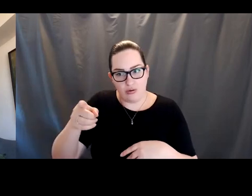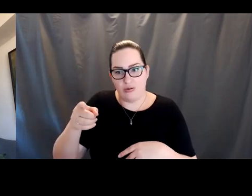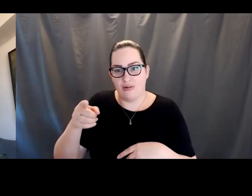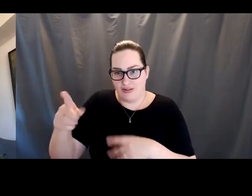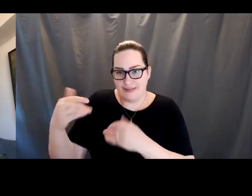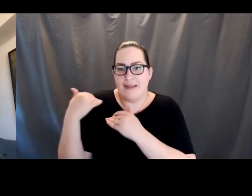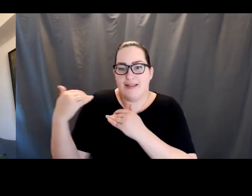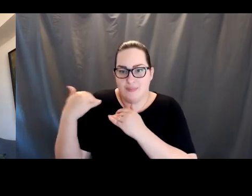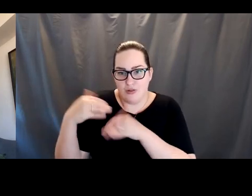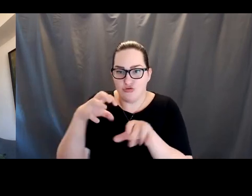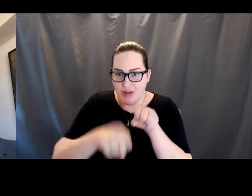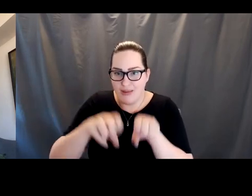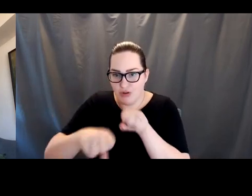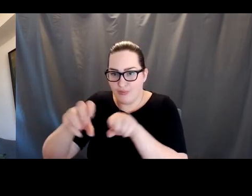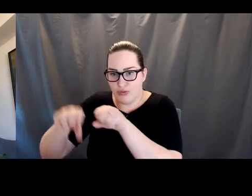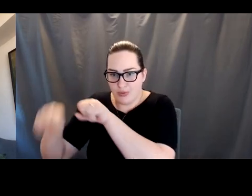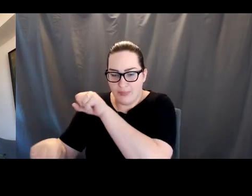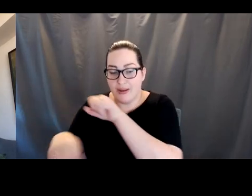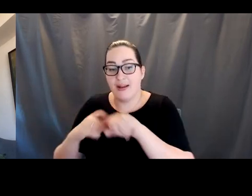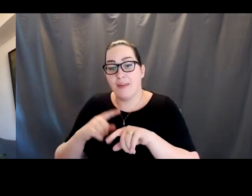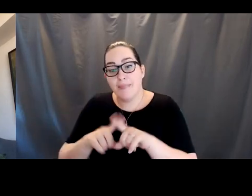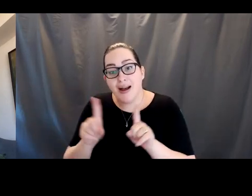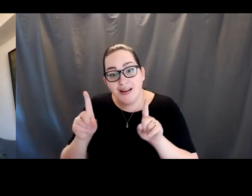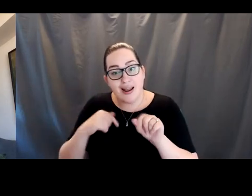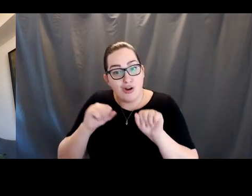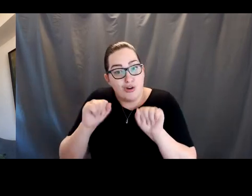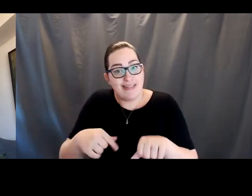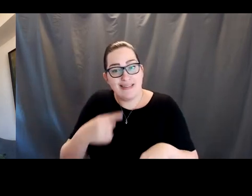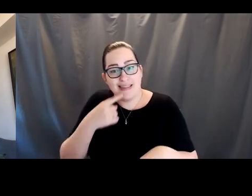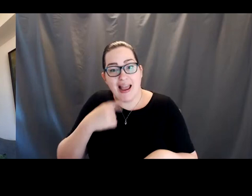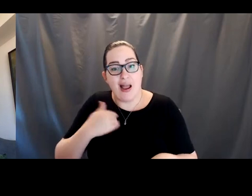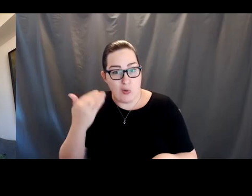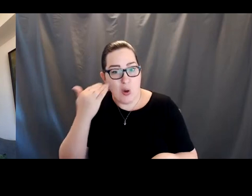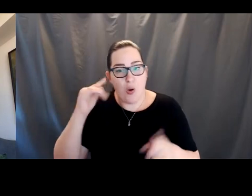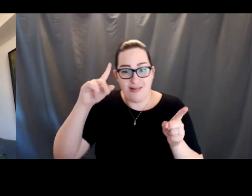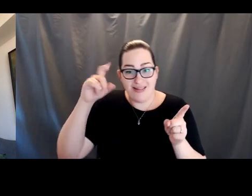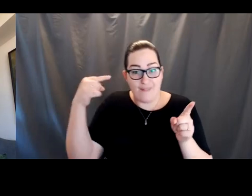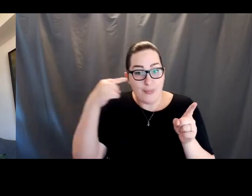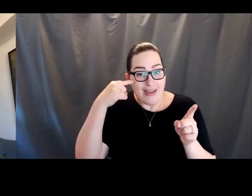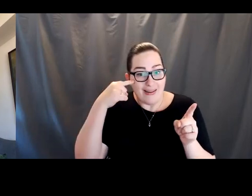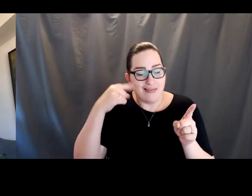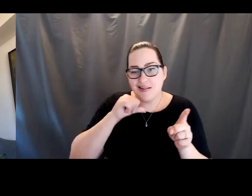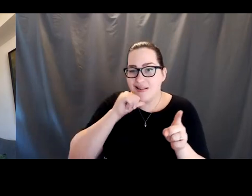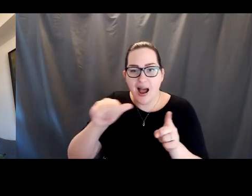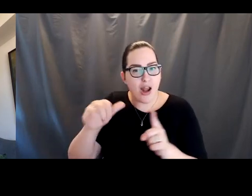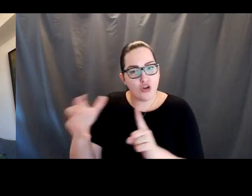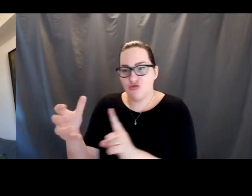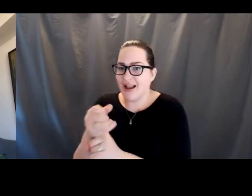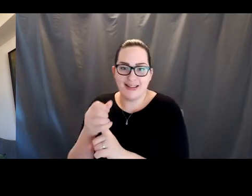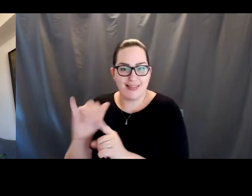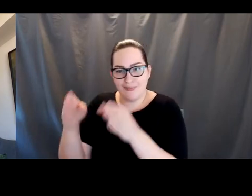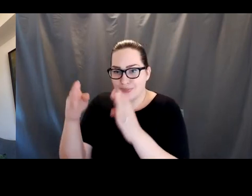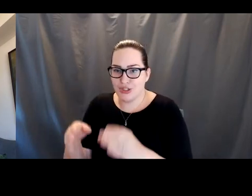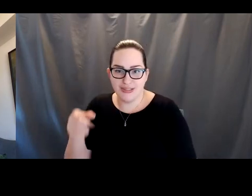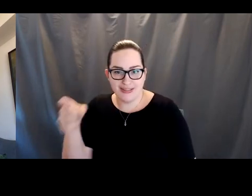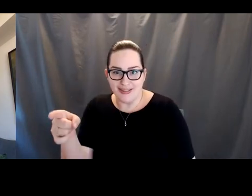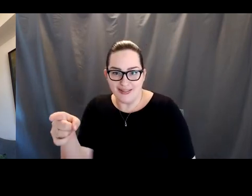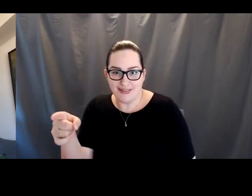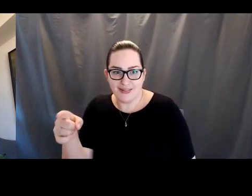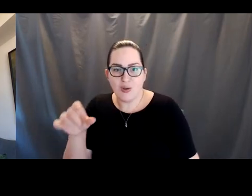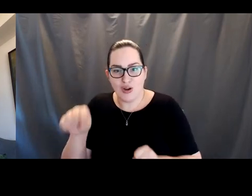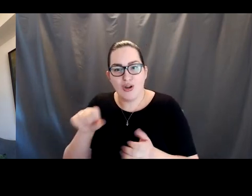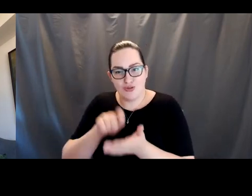this is, that they are not arresting him, that the rapes are continuing, and that makes sort of, it is a